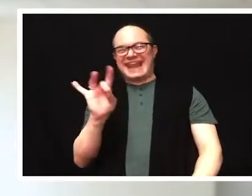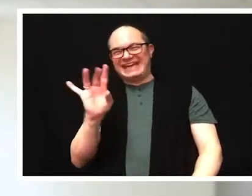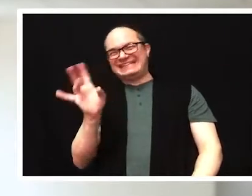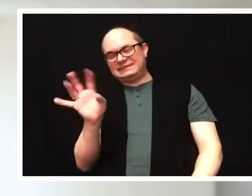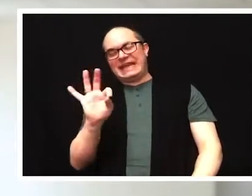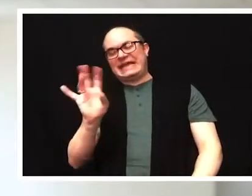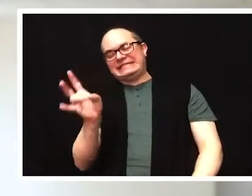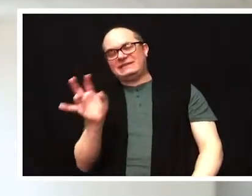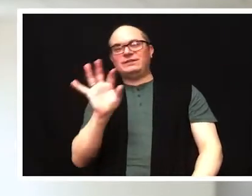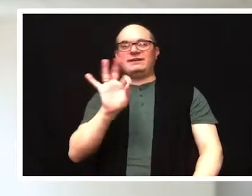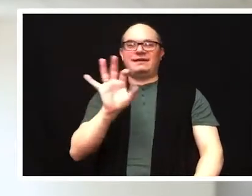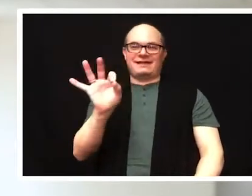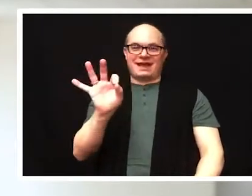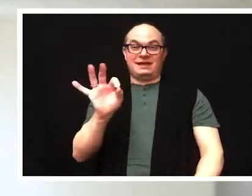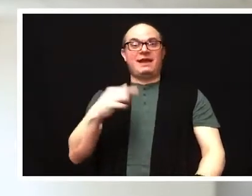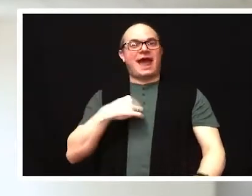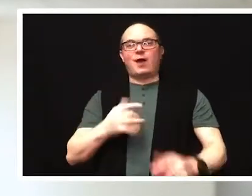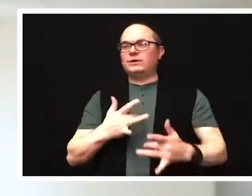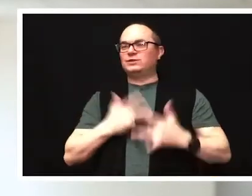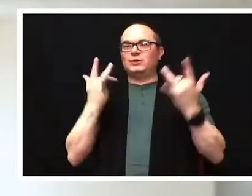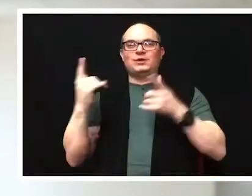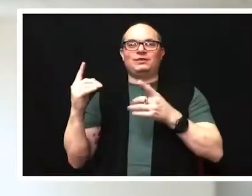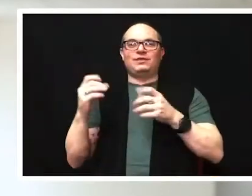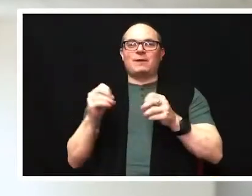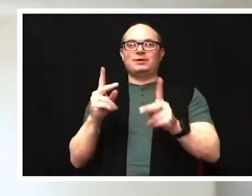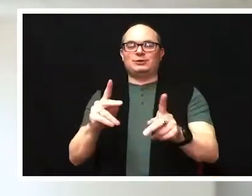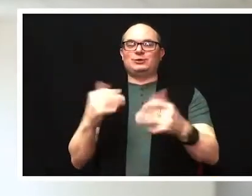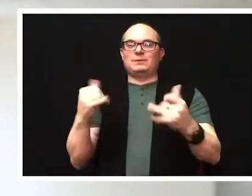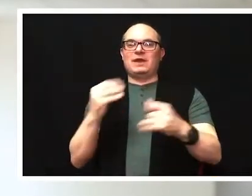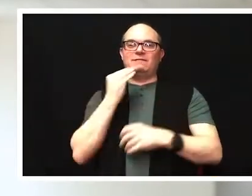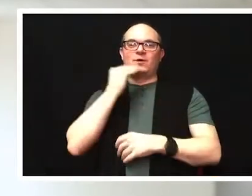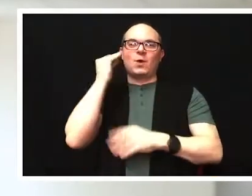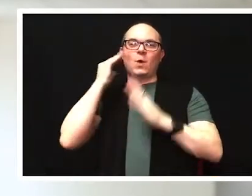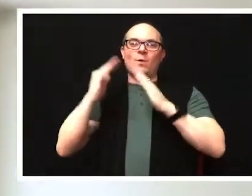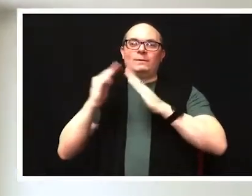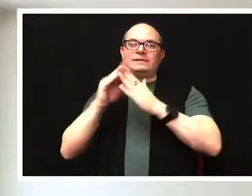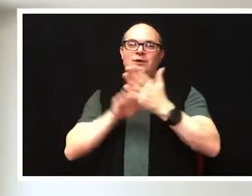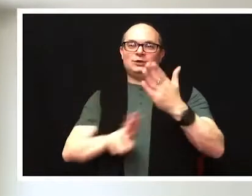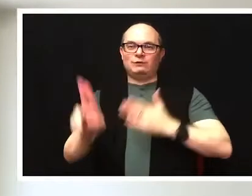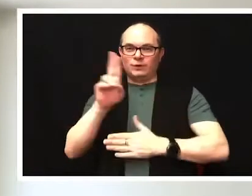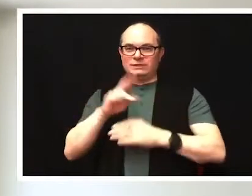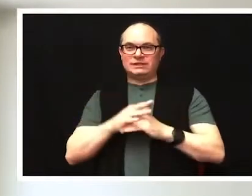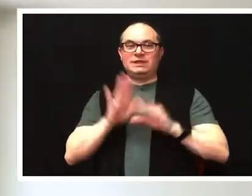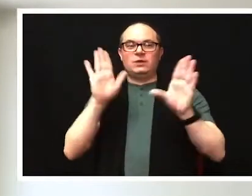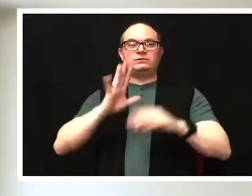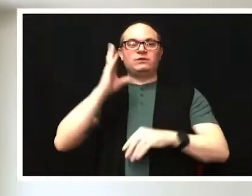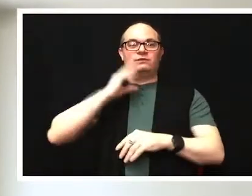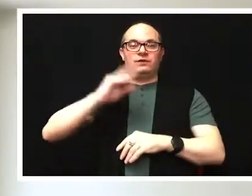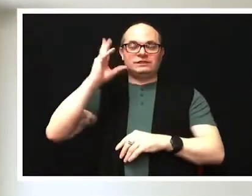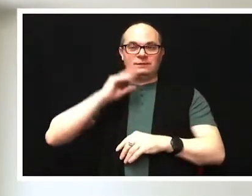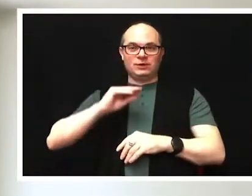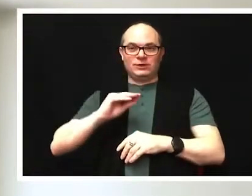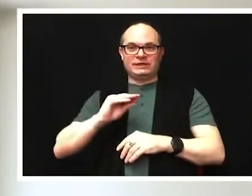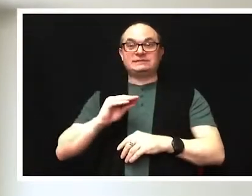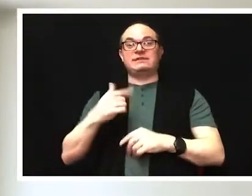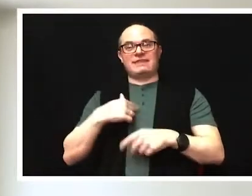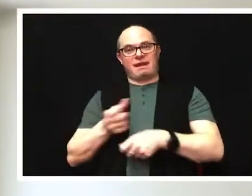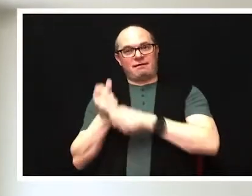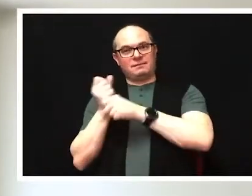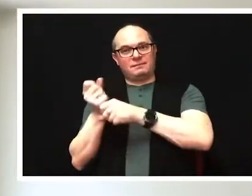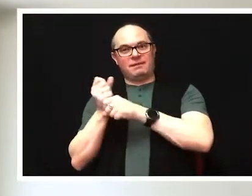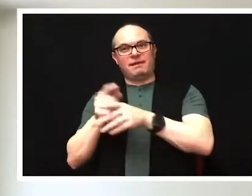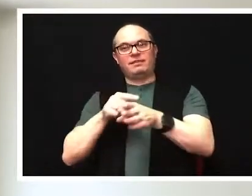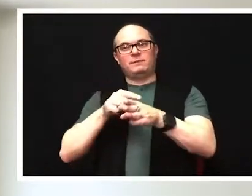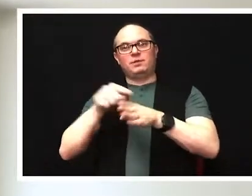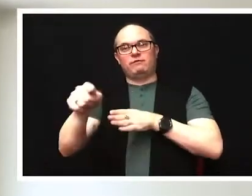Lamar baseball, I was thrilled at the opportunity to get to play for my hometown university. It was a great experience that led me to be able to play at